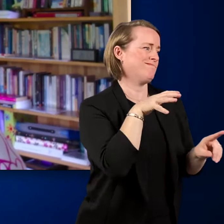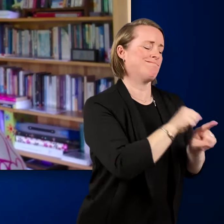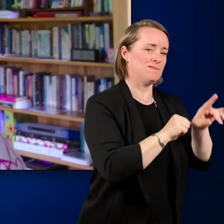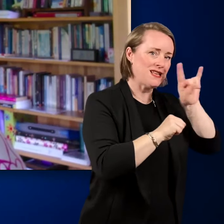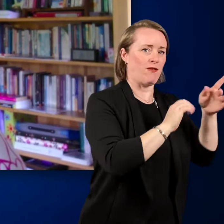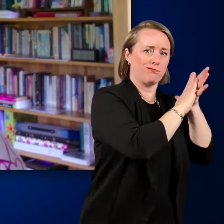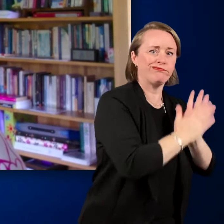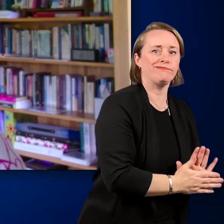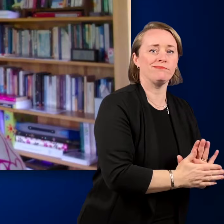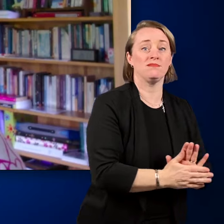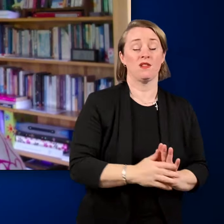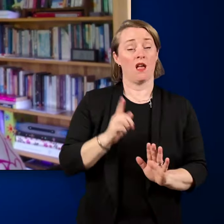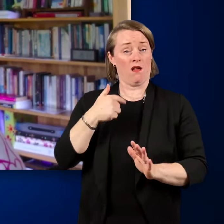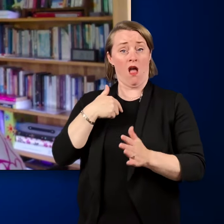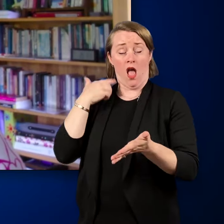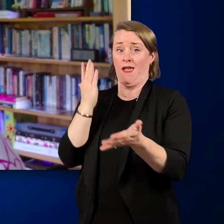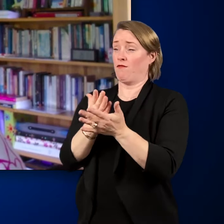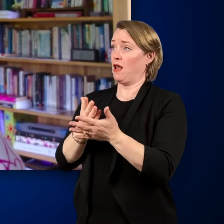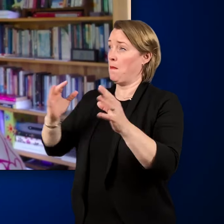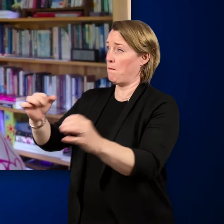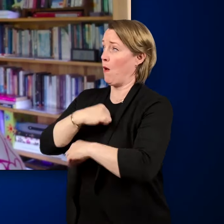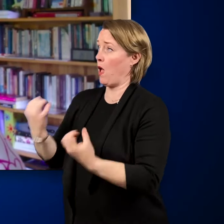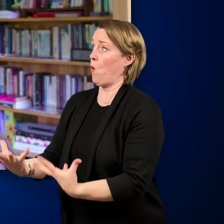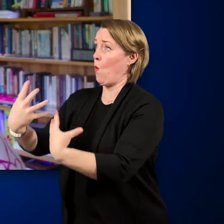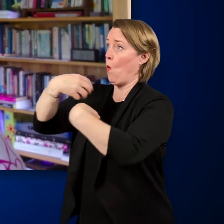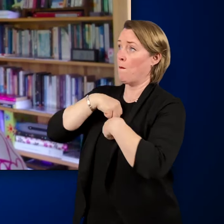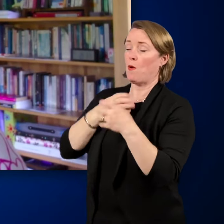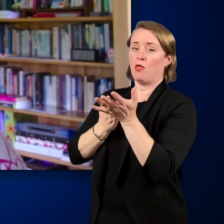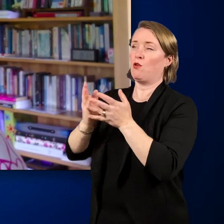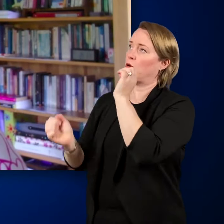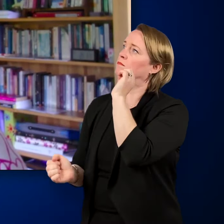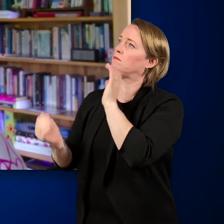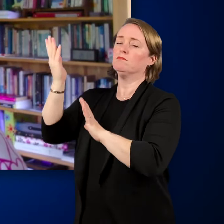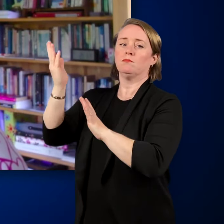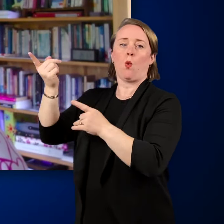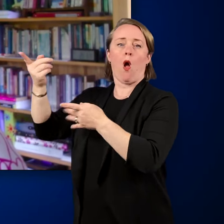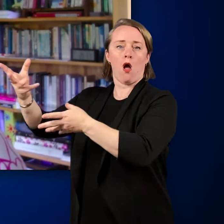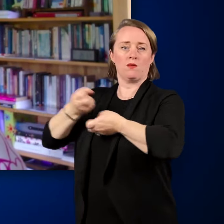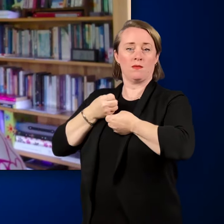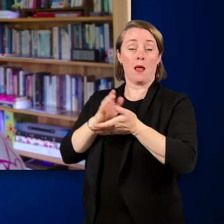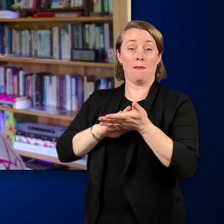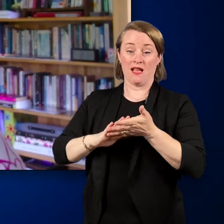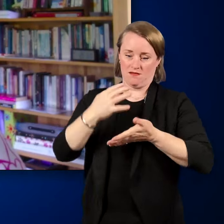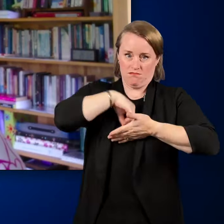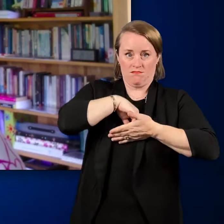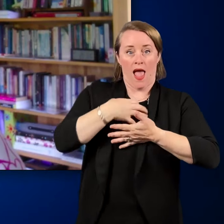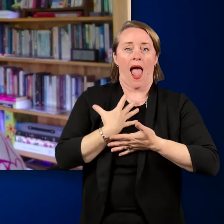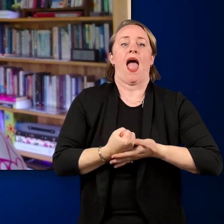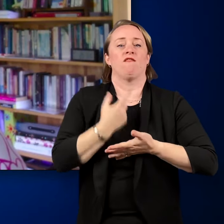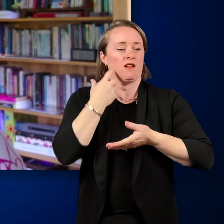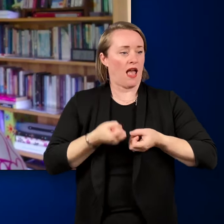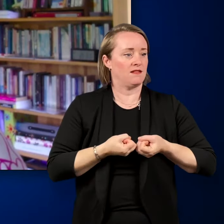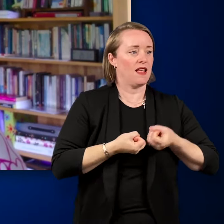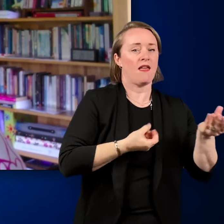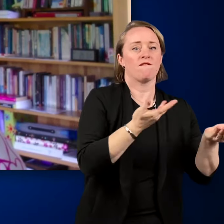truly receive power from an encounter with the God of power, I am equipped to give it away.